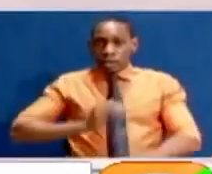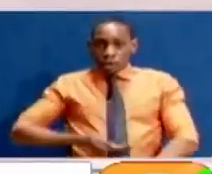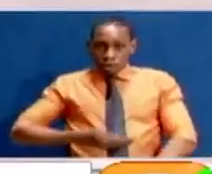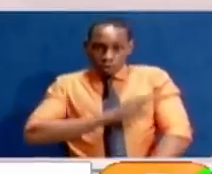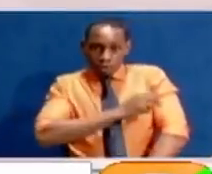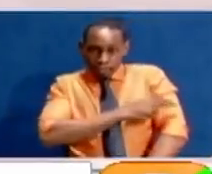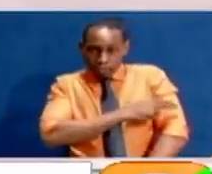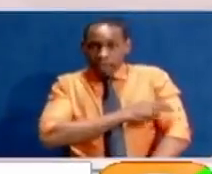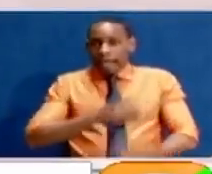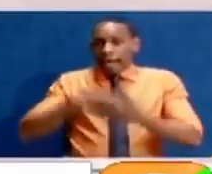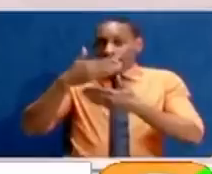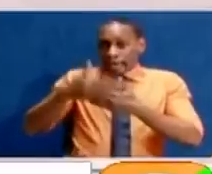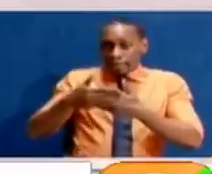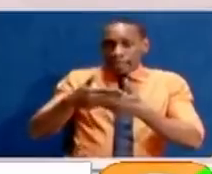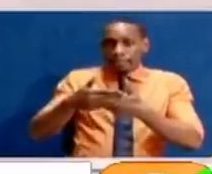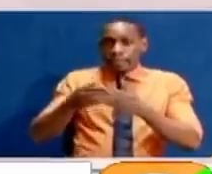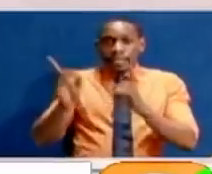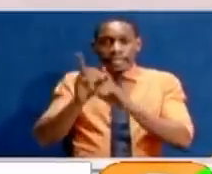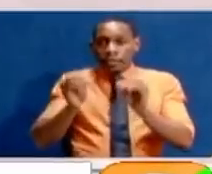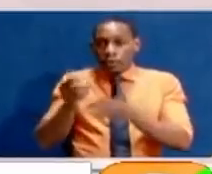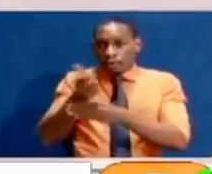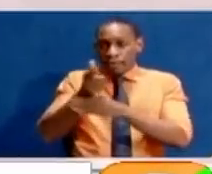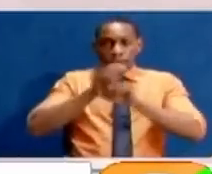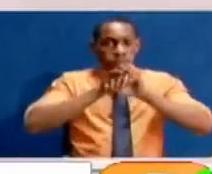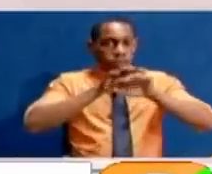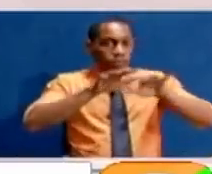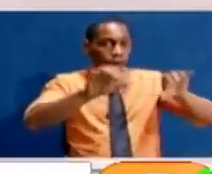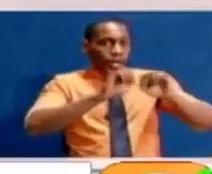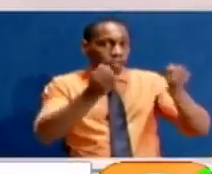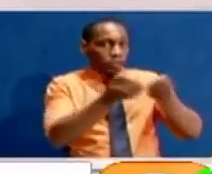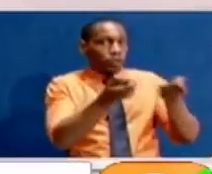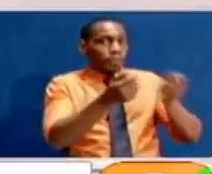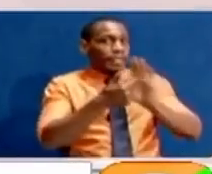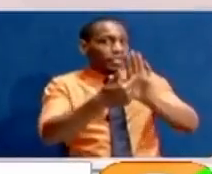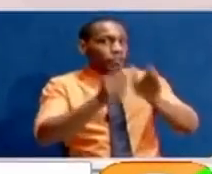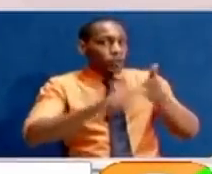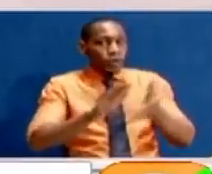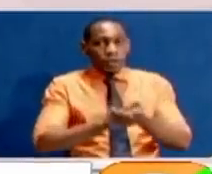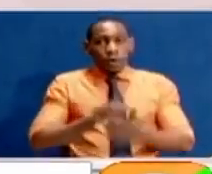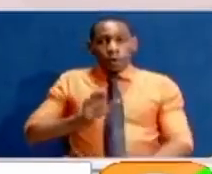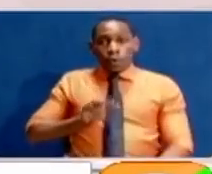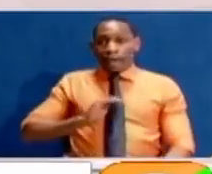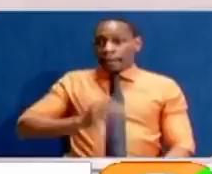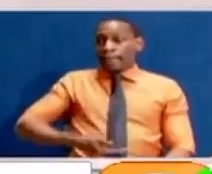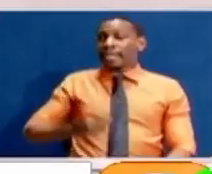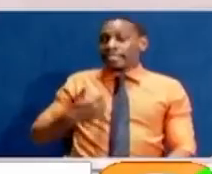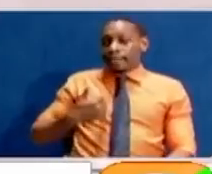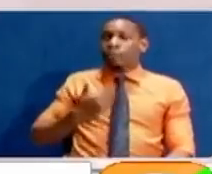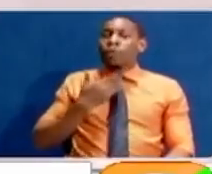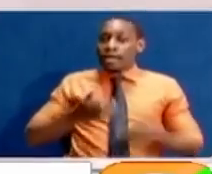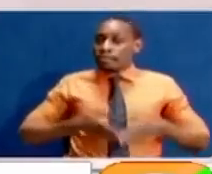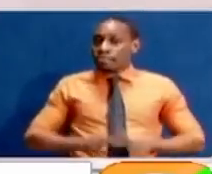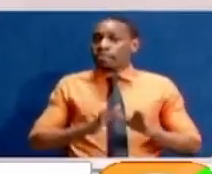maternity hospital after an undated video circulating on social media showed an expectant woman in